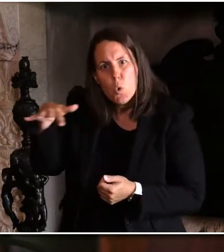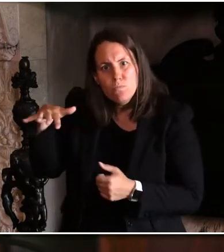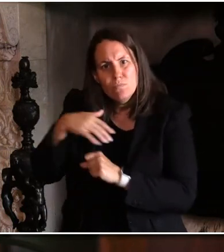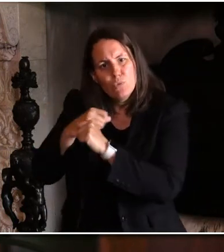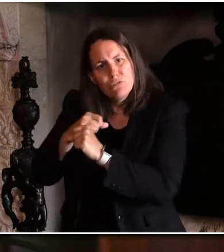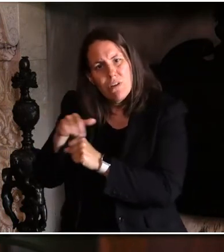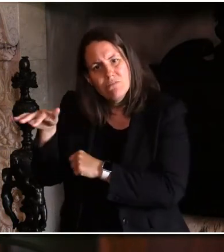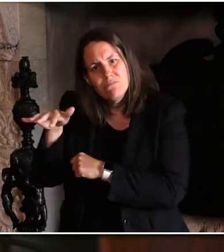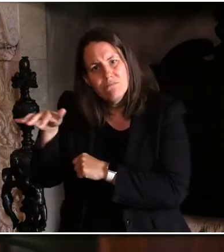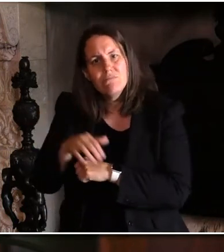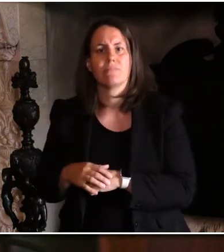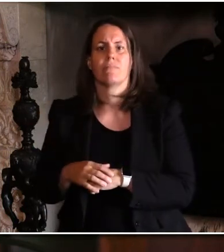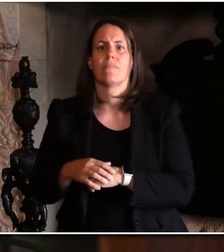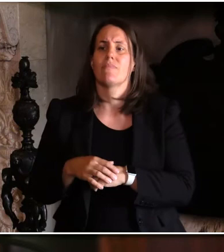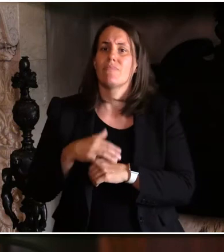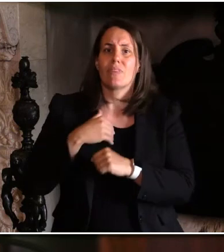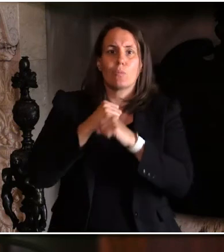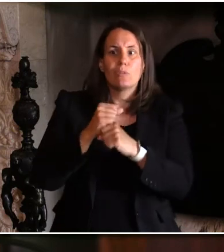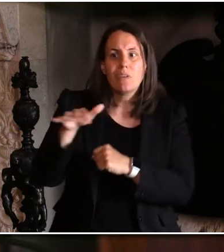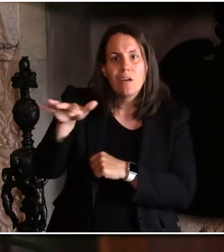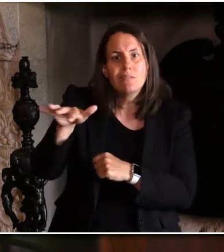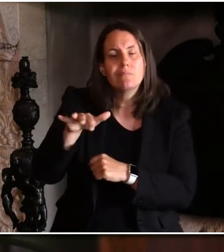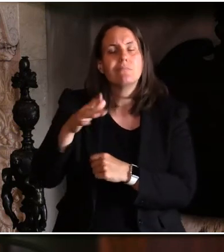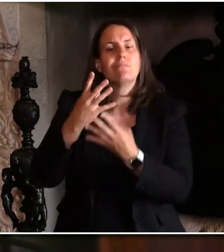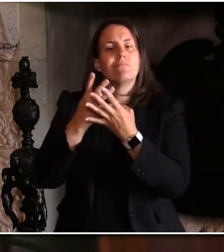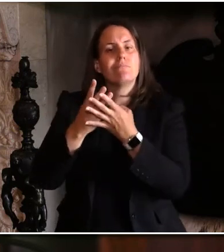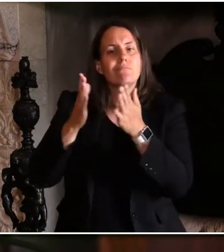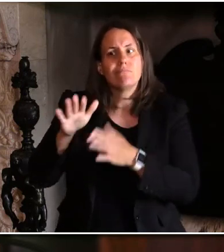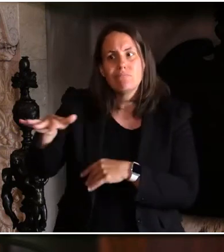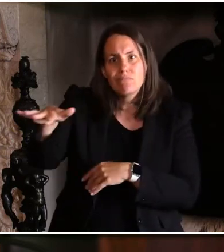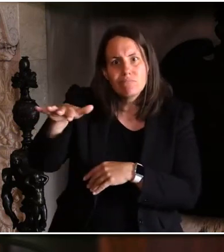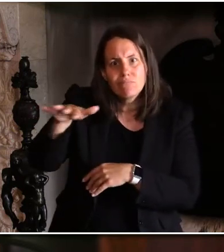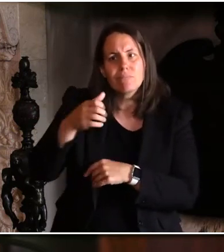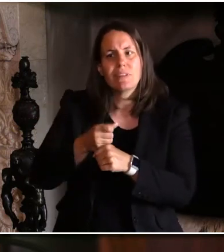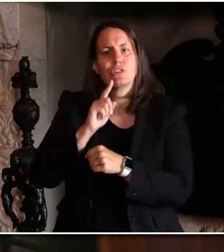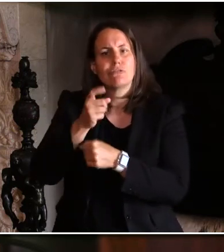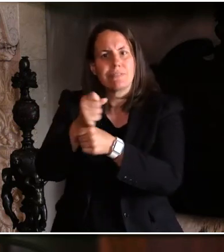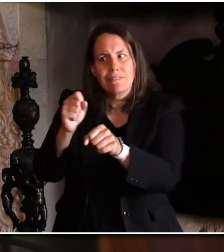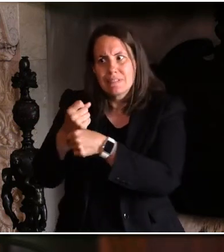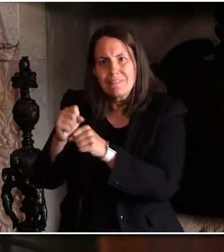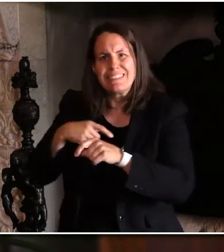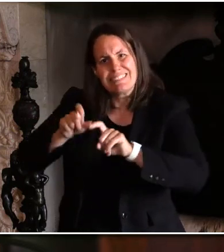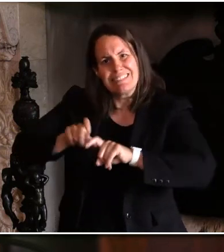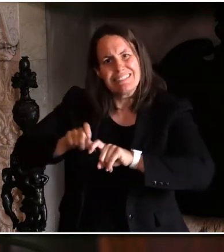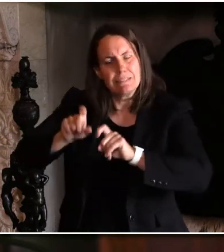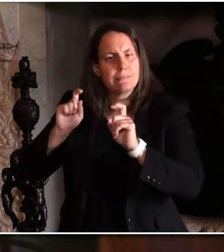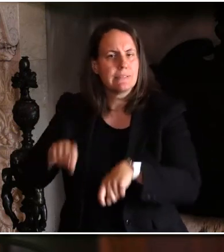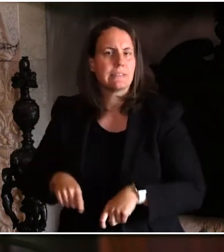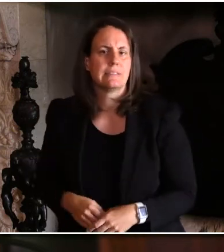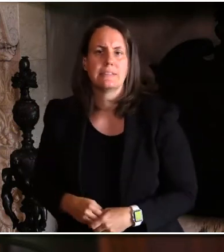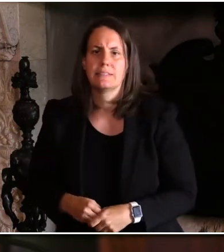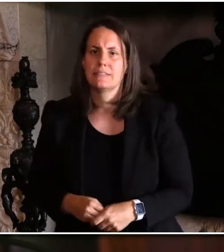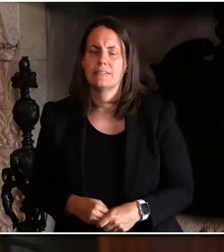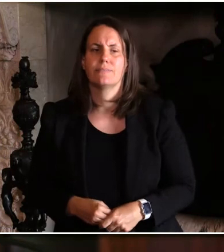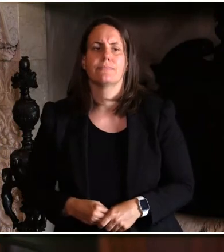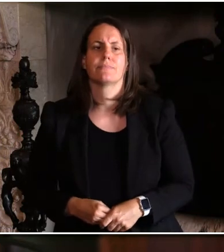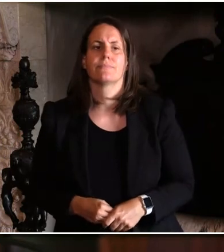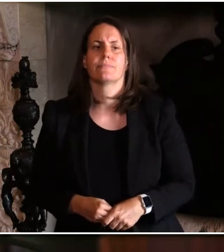are having good access, good testing among those populations.